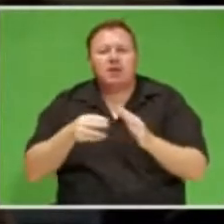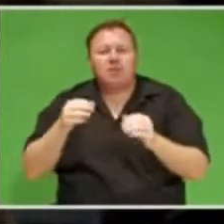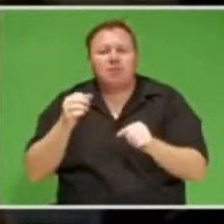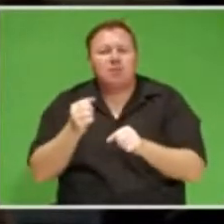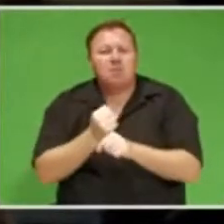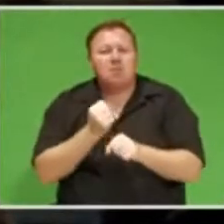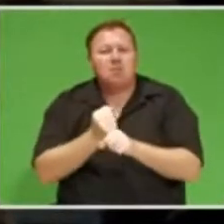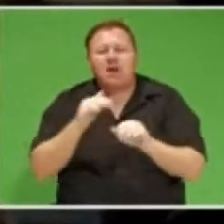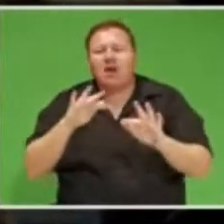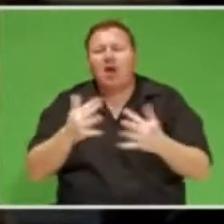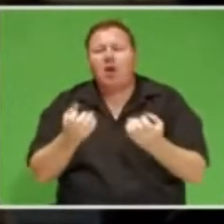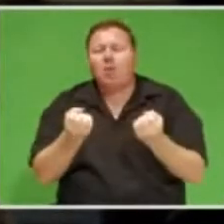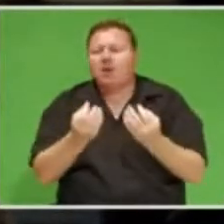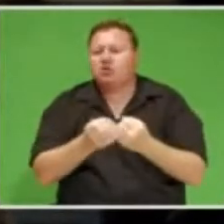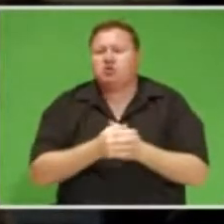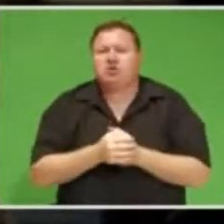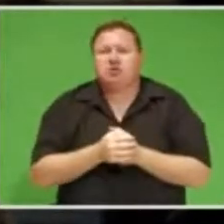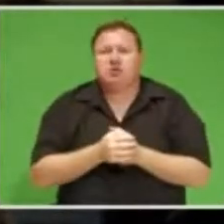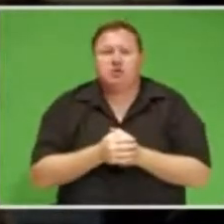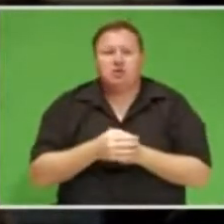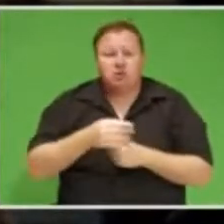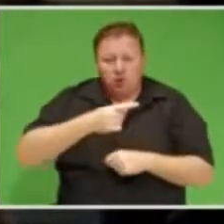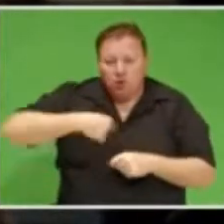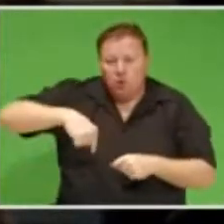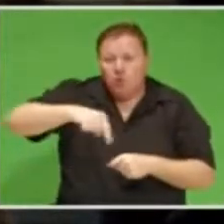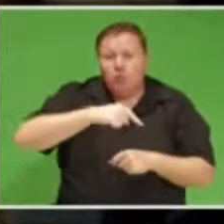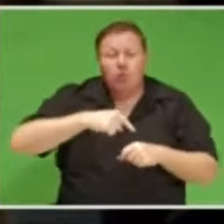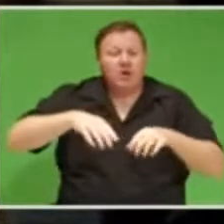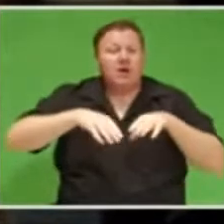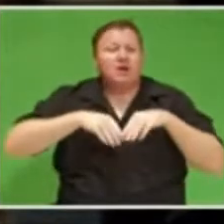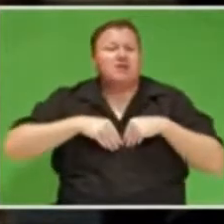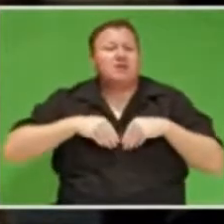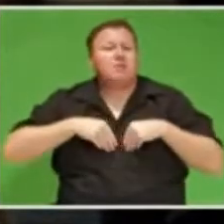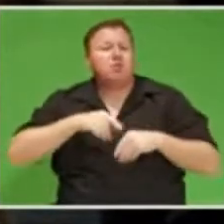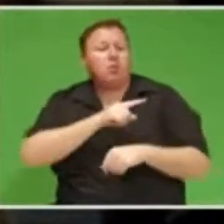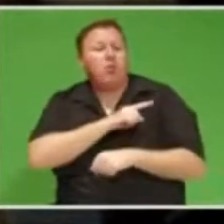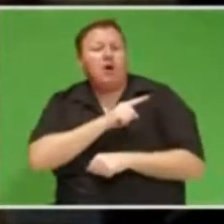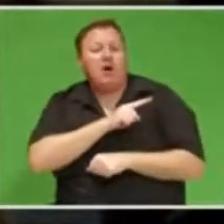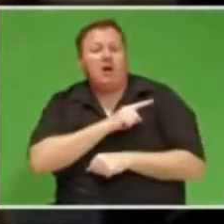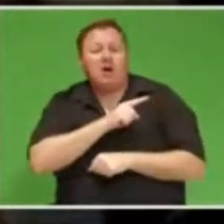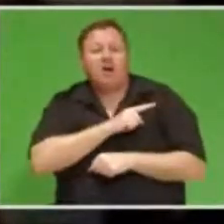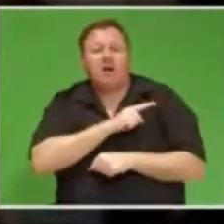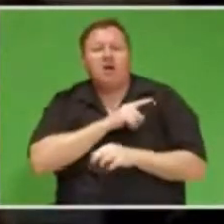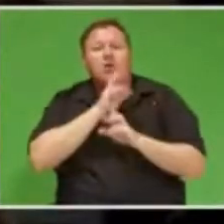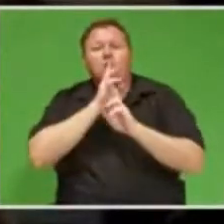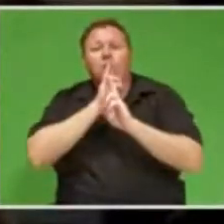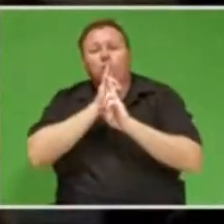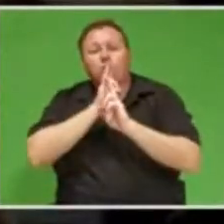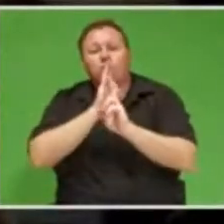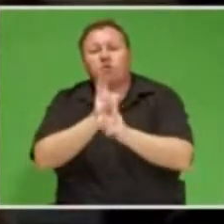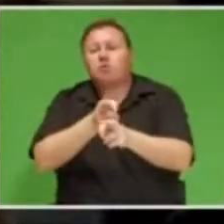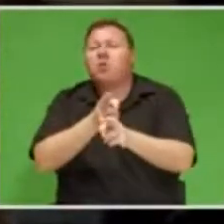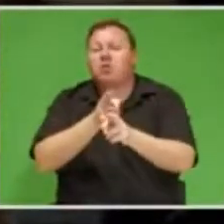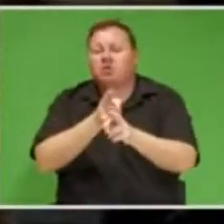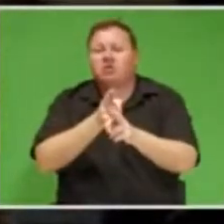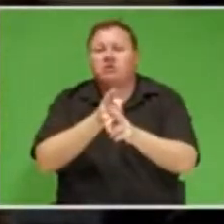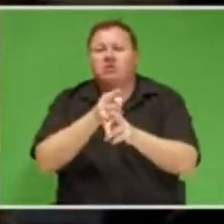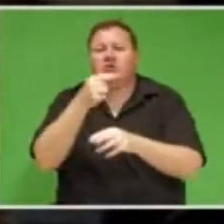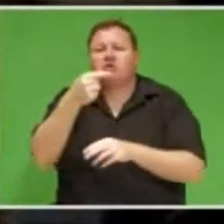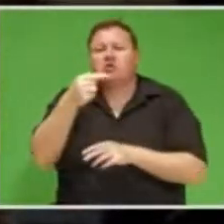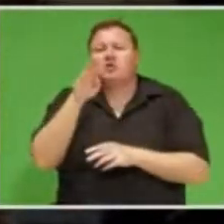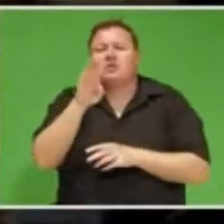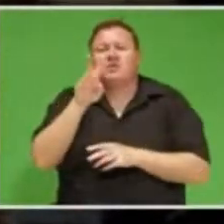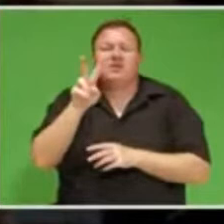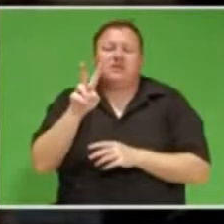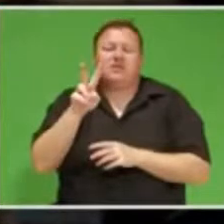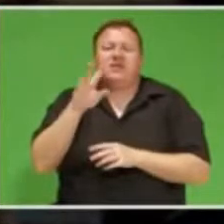which we adopted as a comprehensive, effective, and united response to this pandemic.